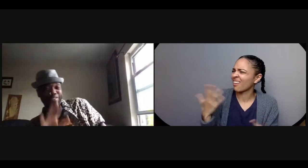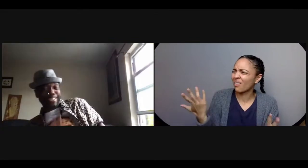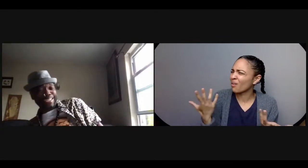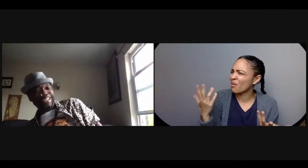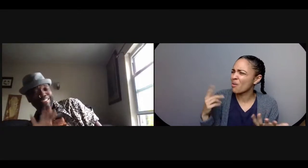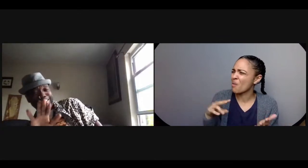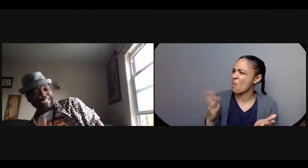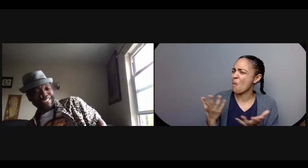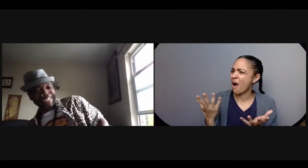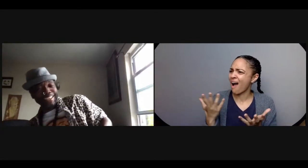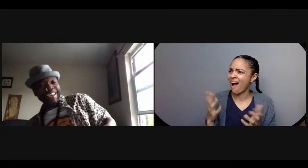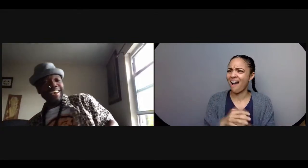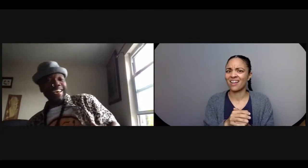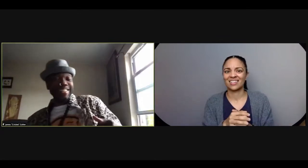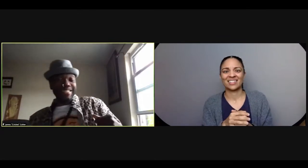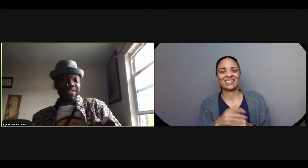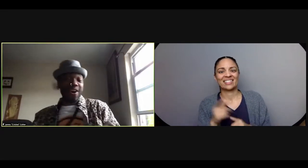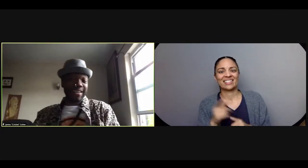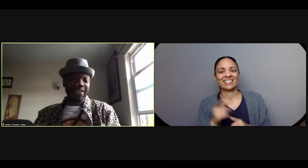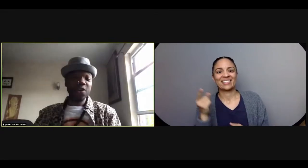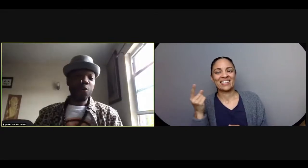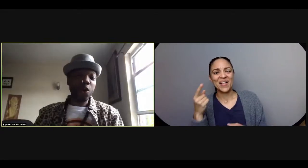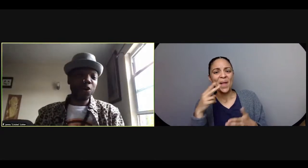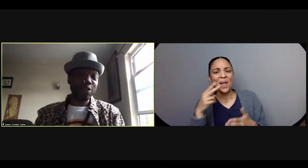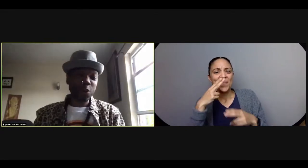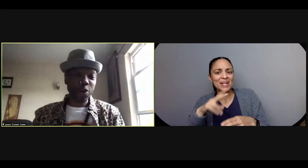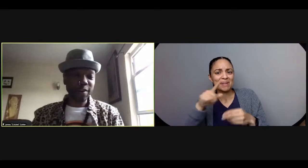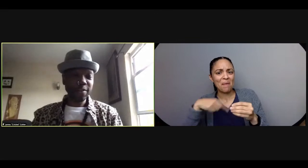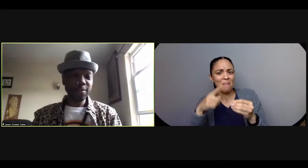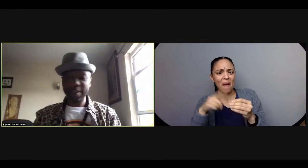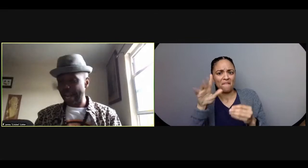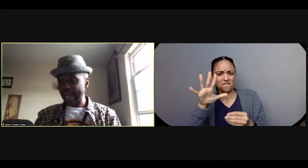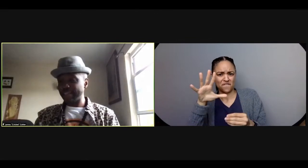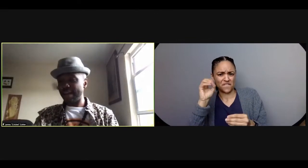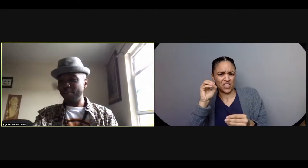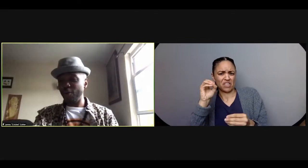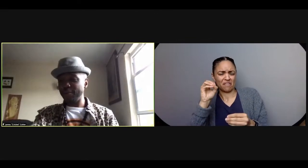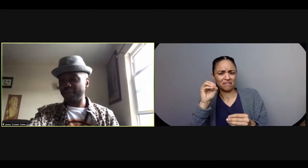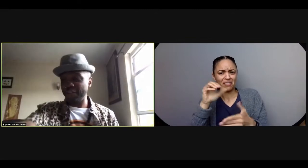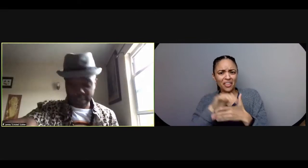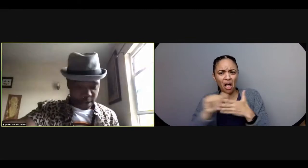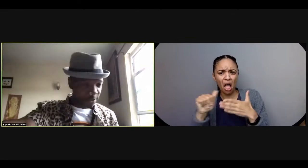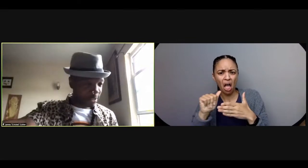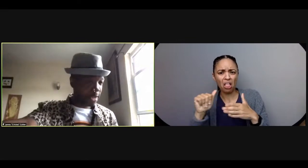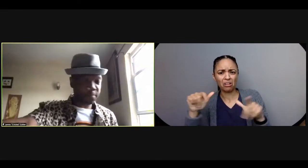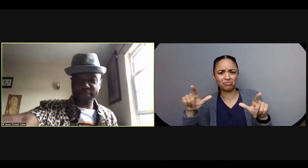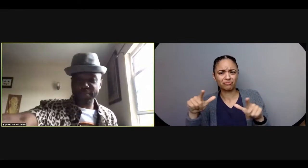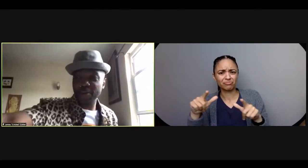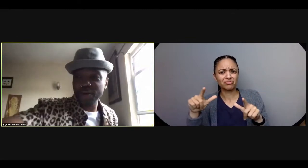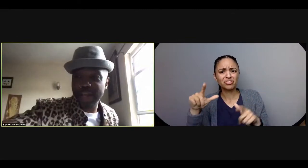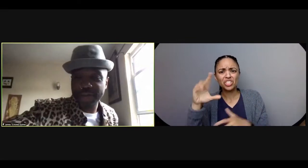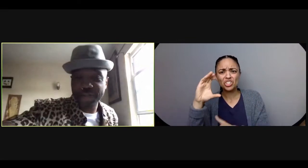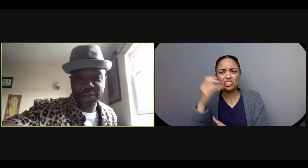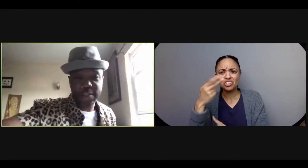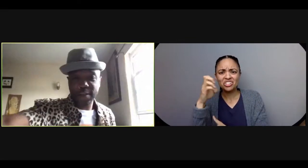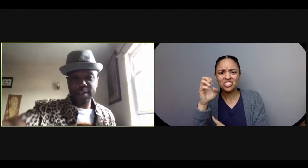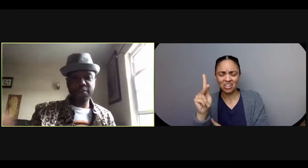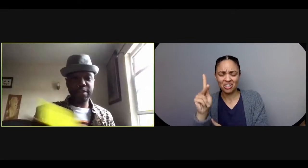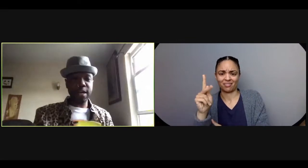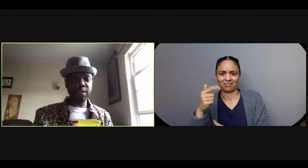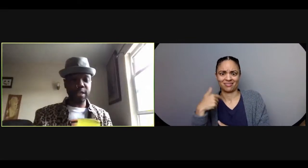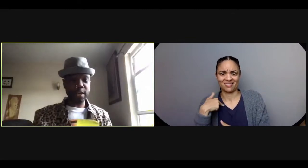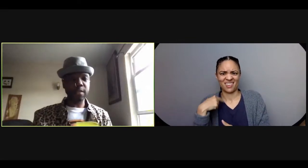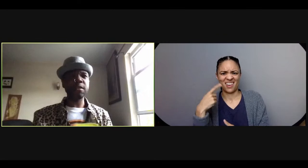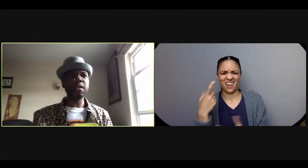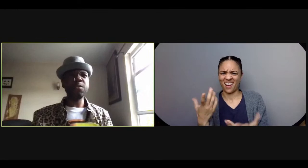$50 check. And he's talking world tour. And I got this, I'm holding a $50 check. I'm holding that $50